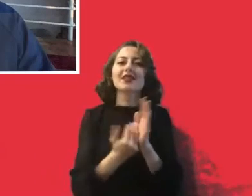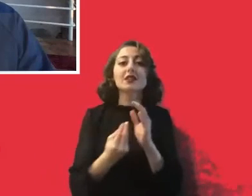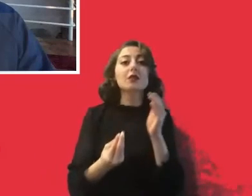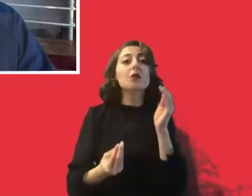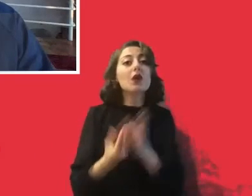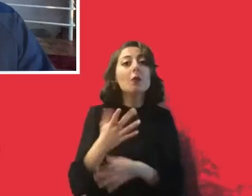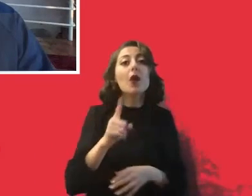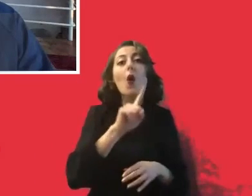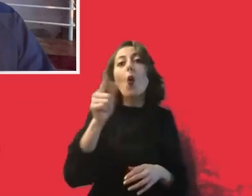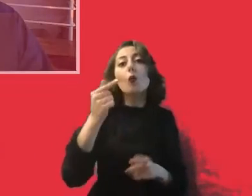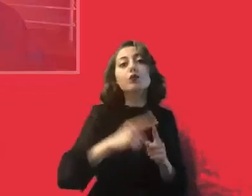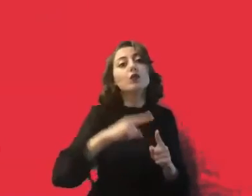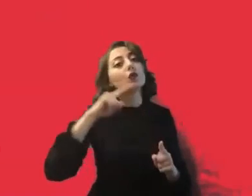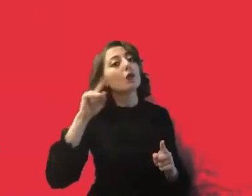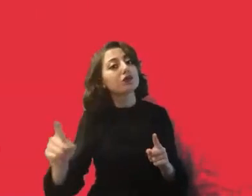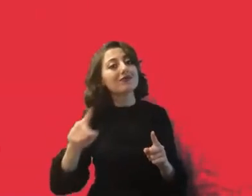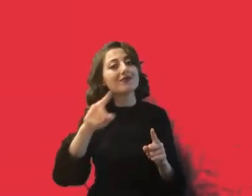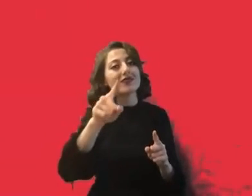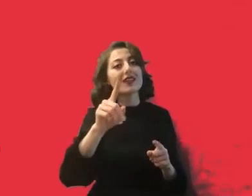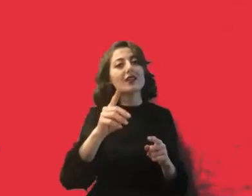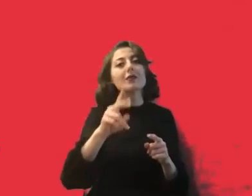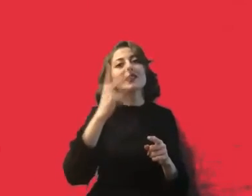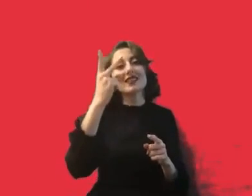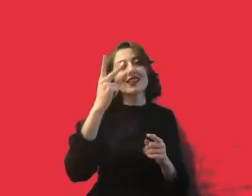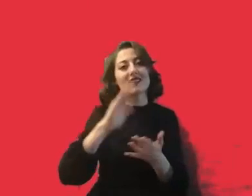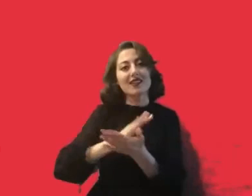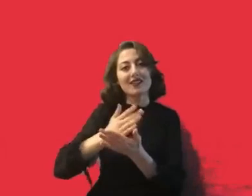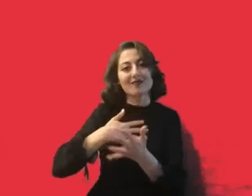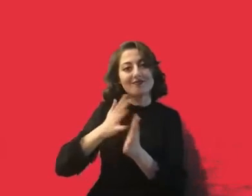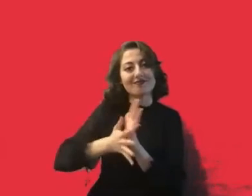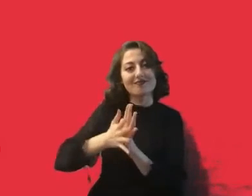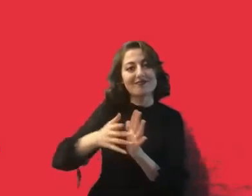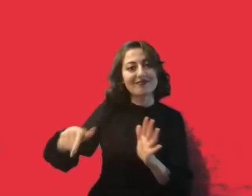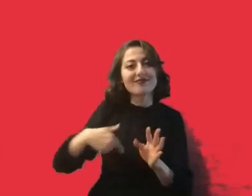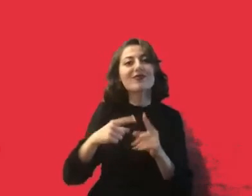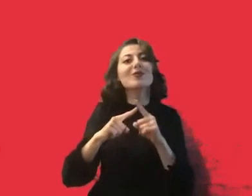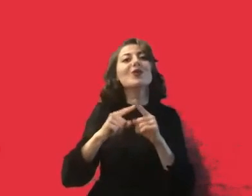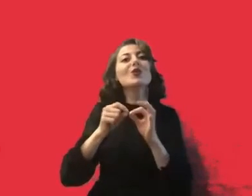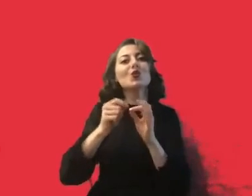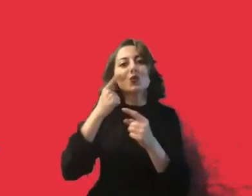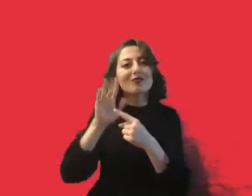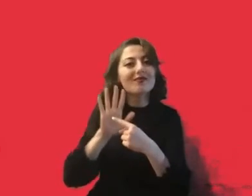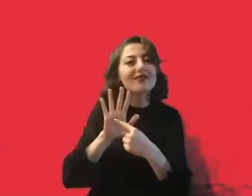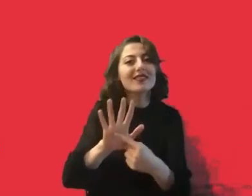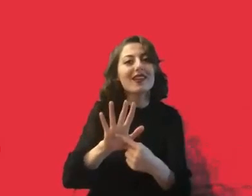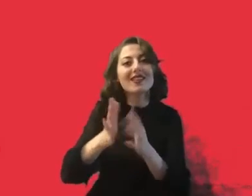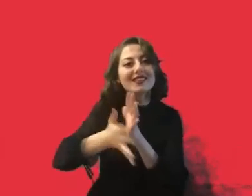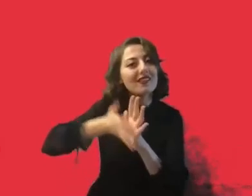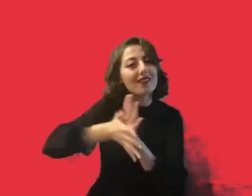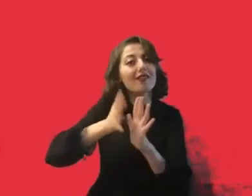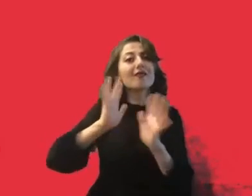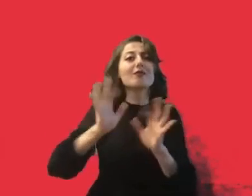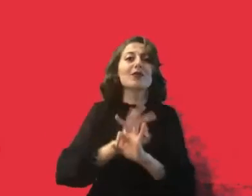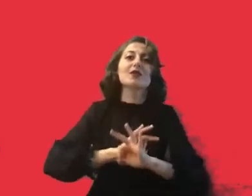morning, as of 10:30, we have two interpreters, and they are making sign